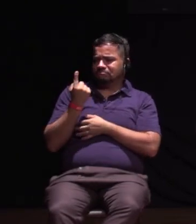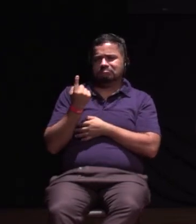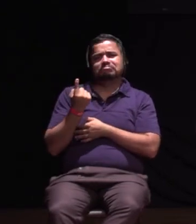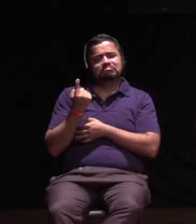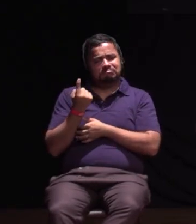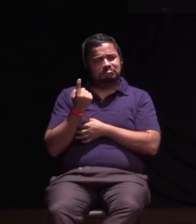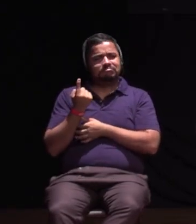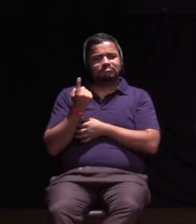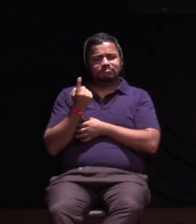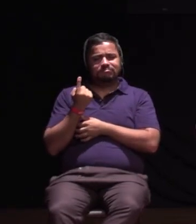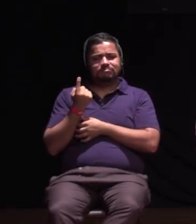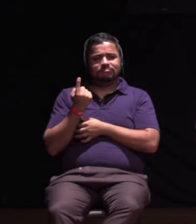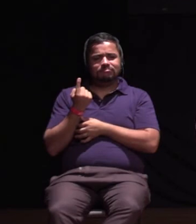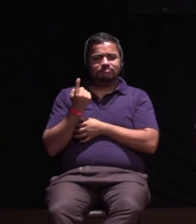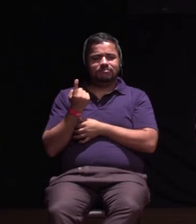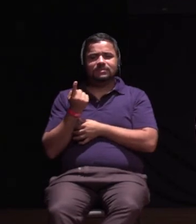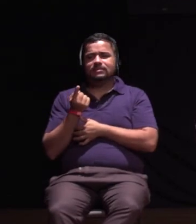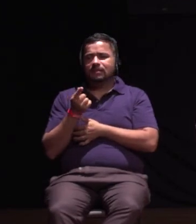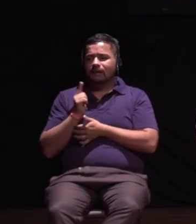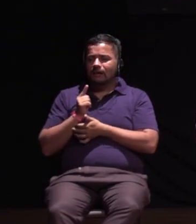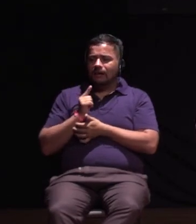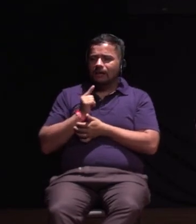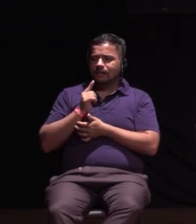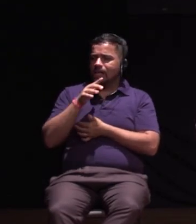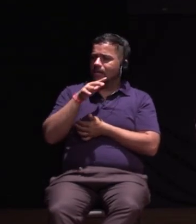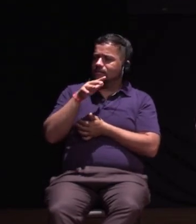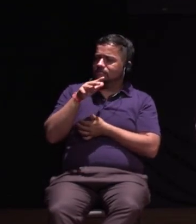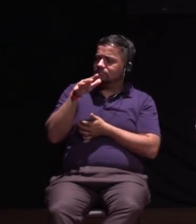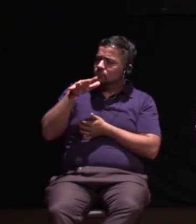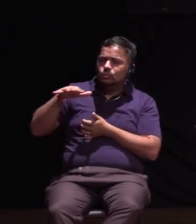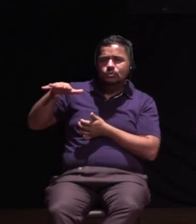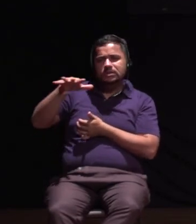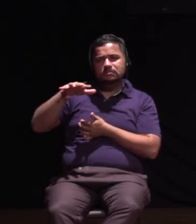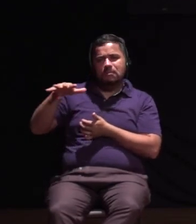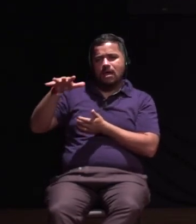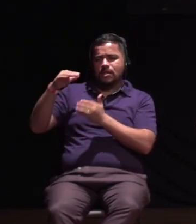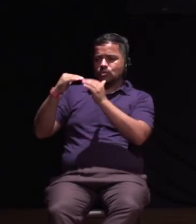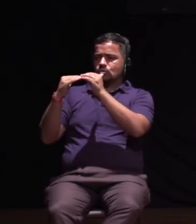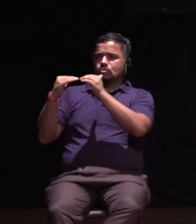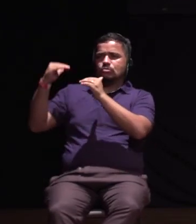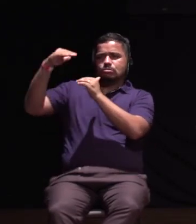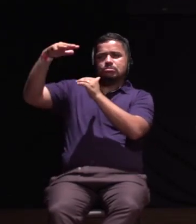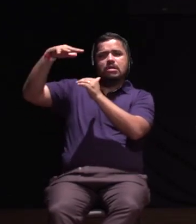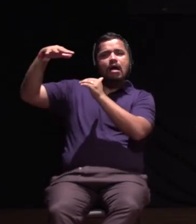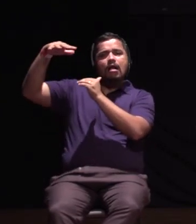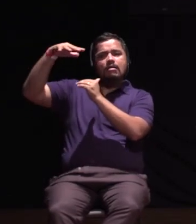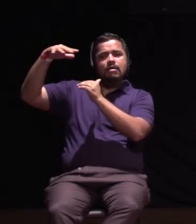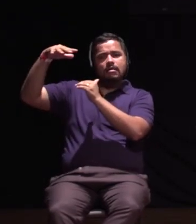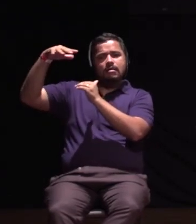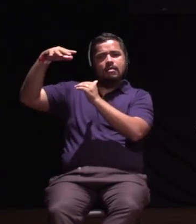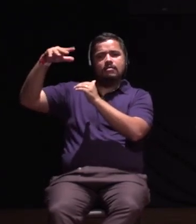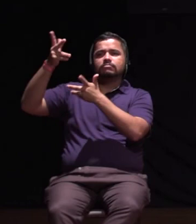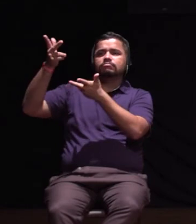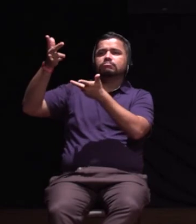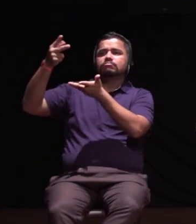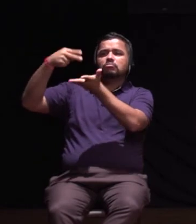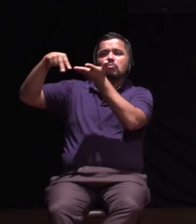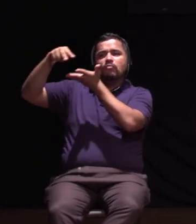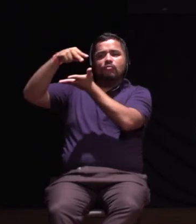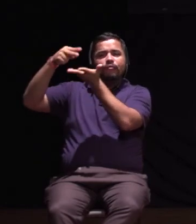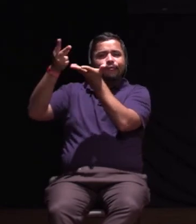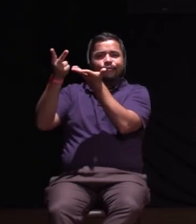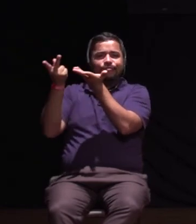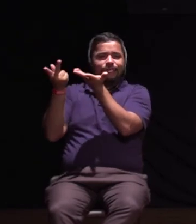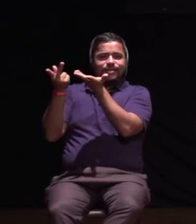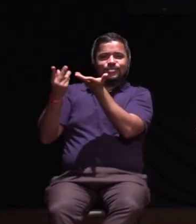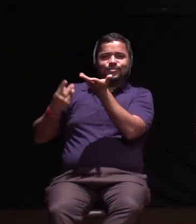punctuation of a gallery space by a live moving body and how different that is from many